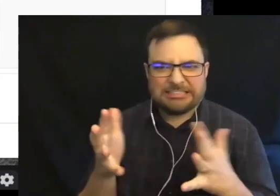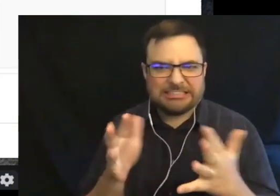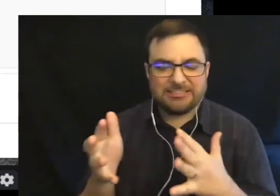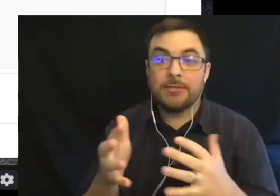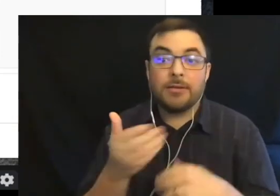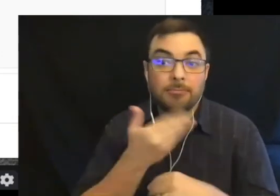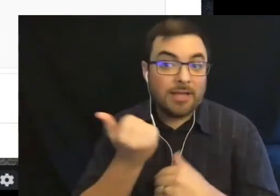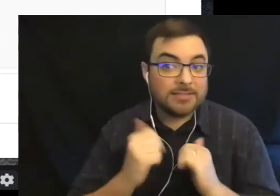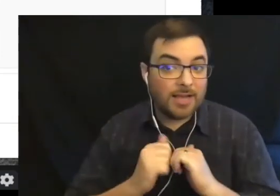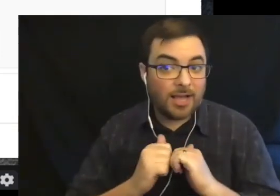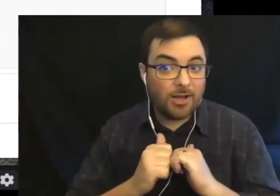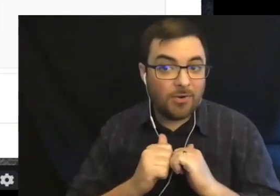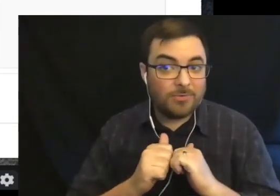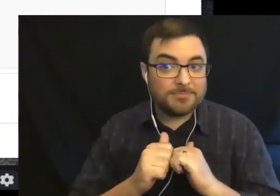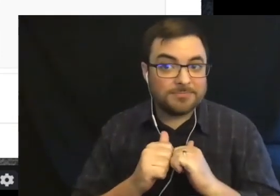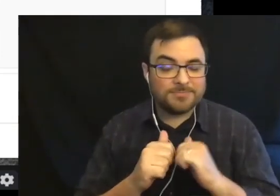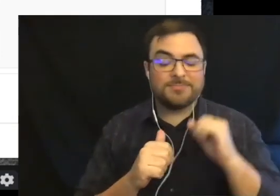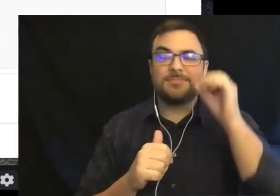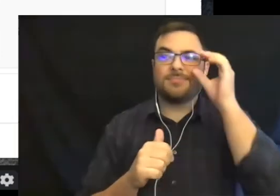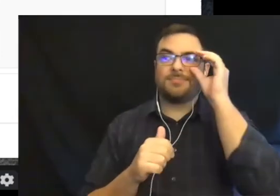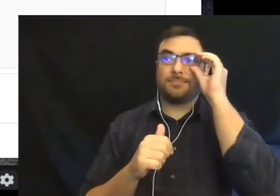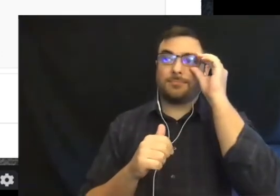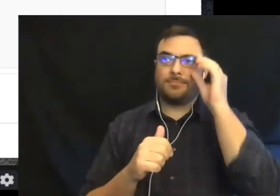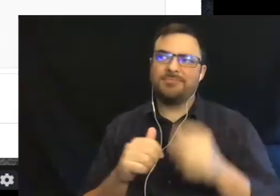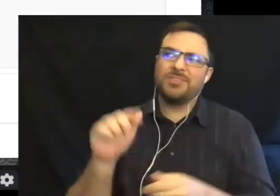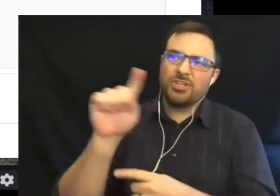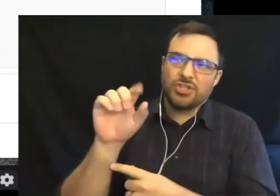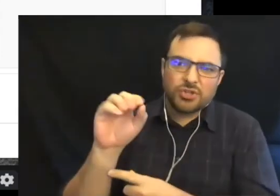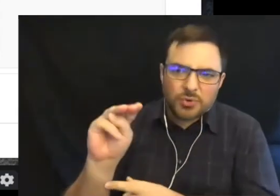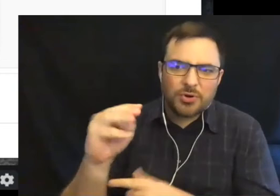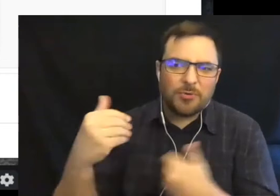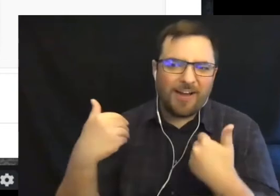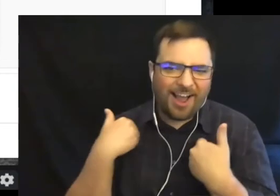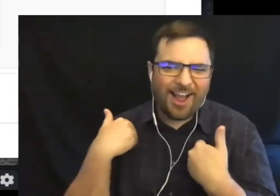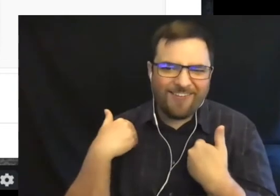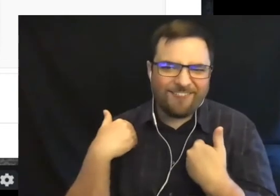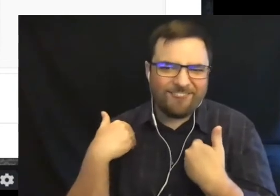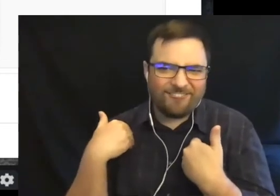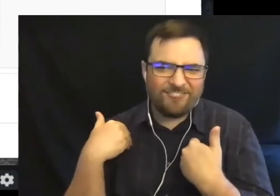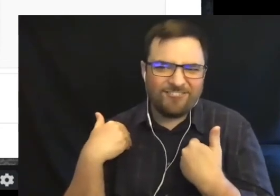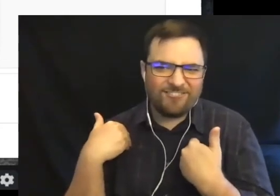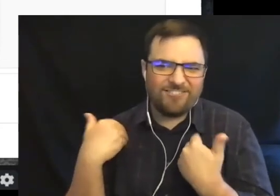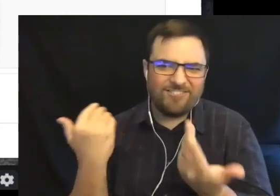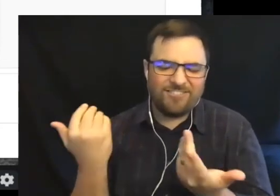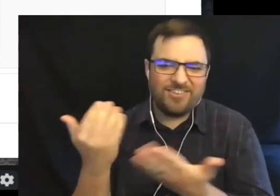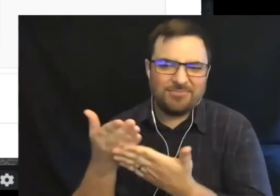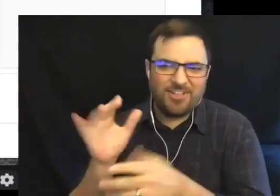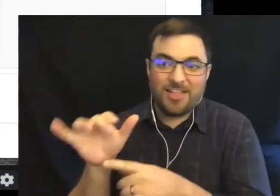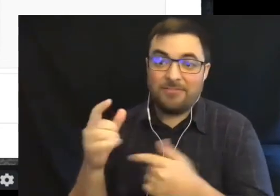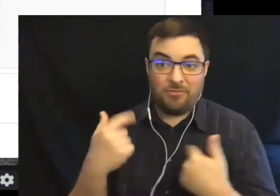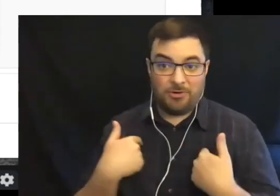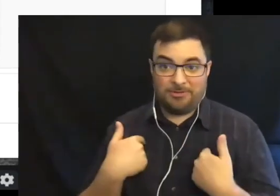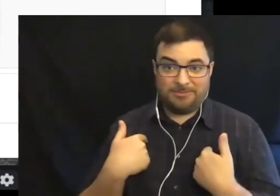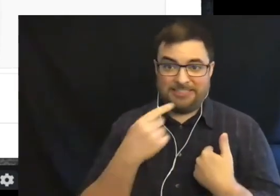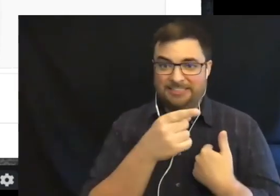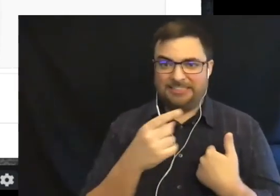best way that I found, I know that Zoom does do a mouse control feature, but it didn't work with the